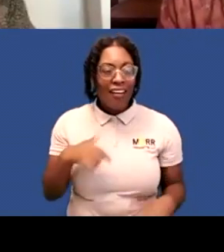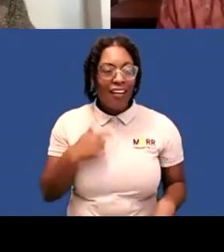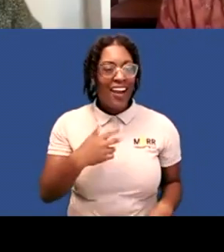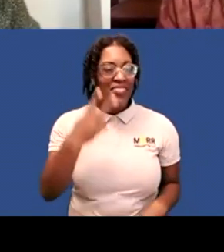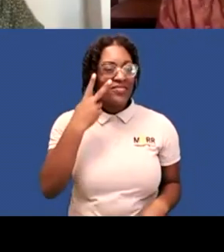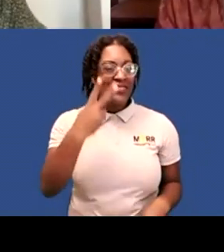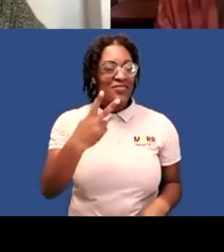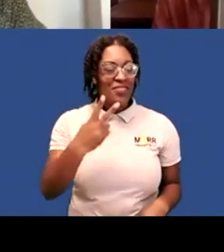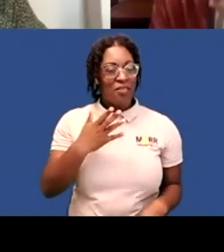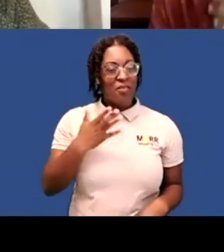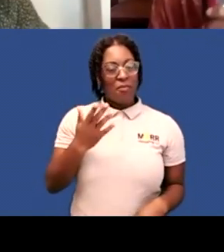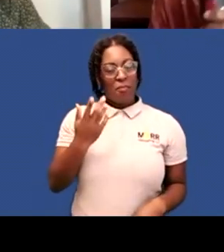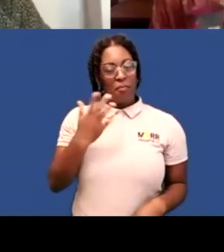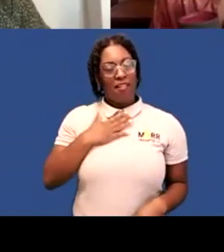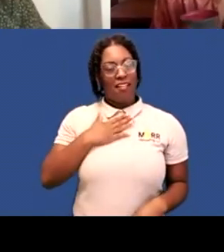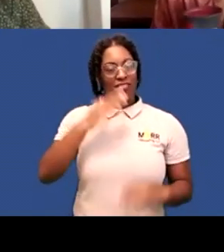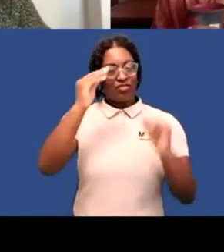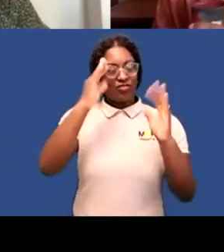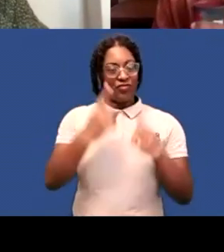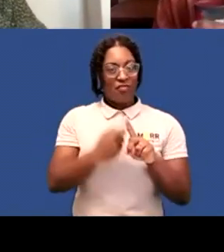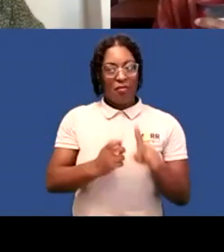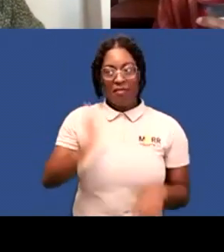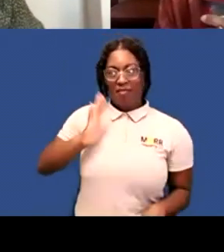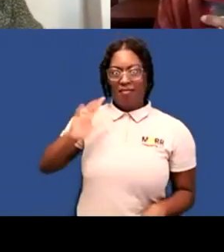over in Portland, so that was cool. So hello.